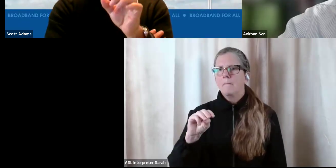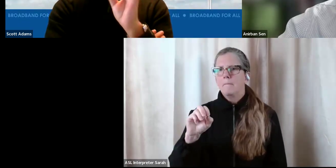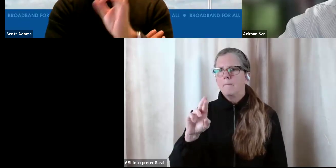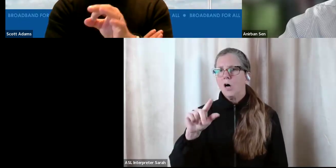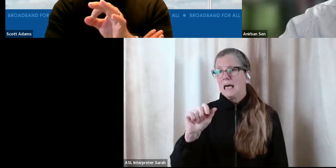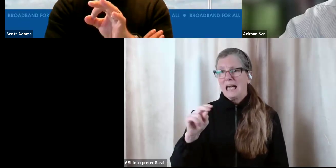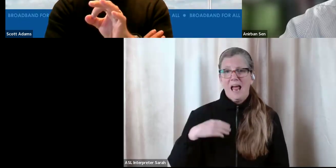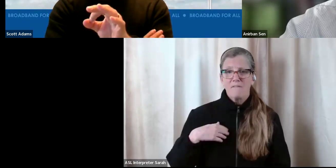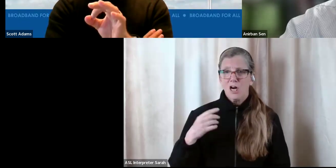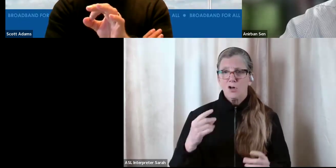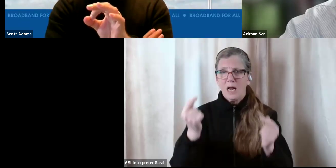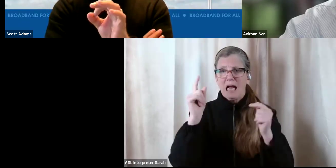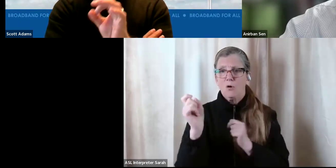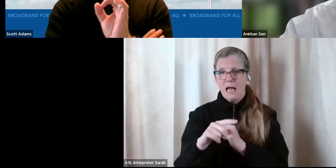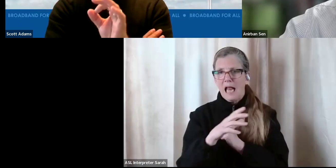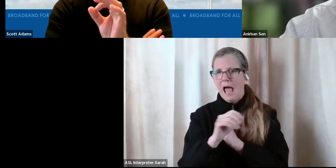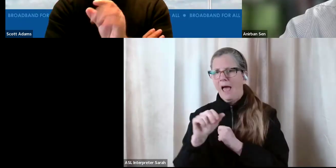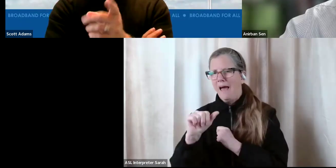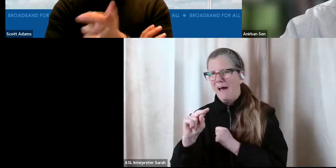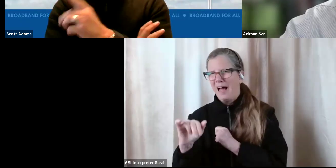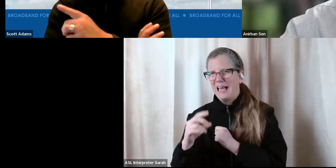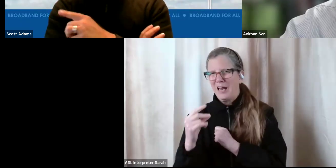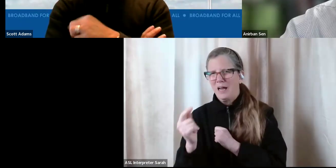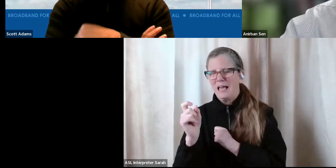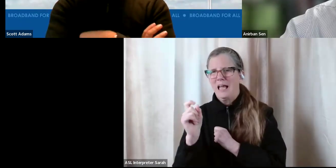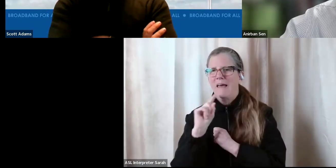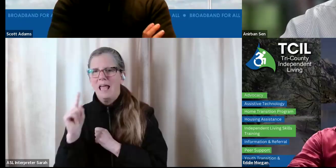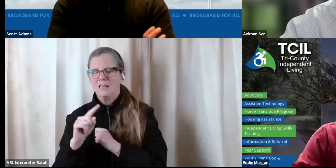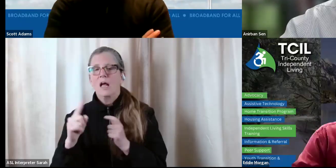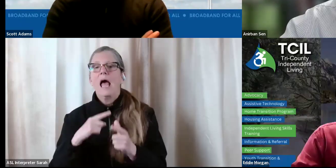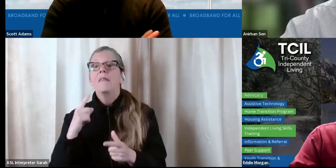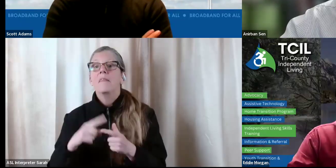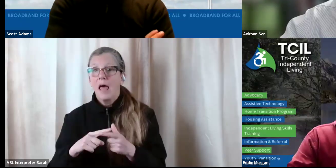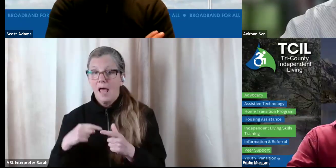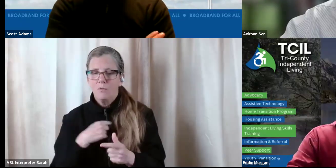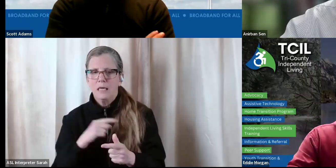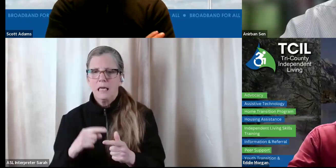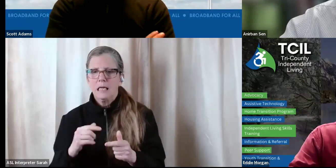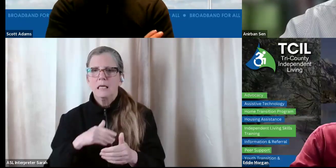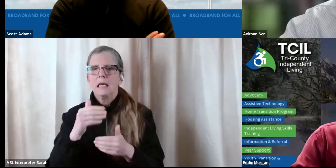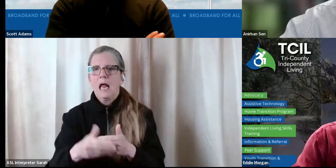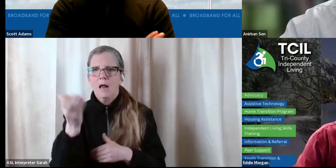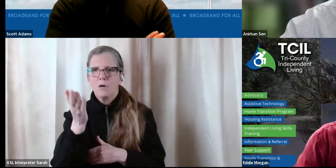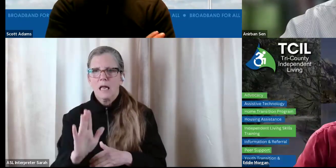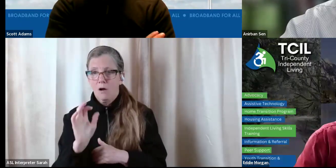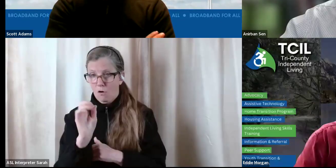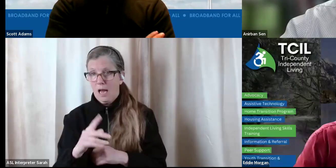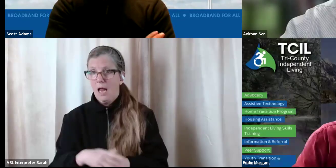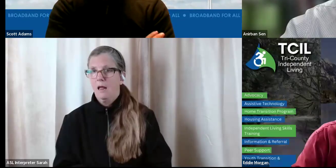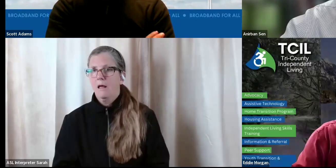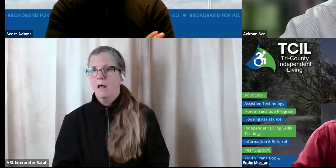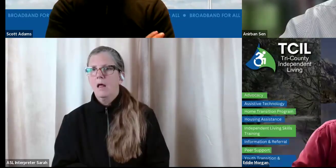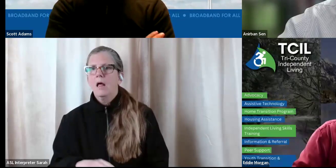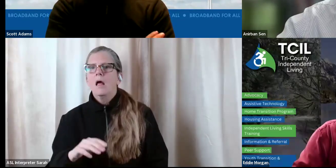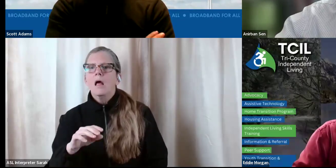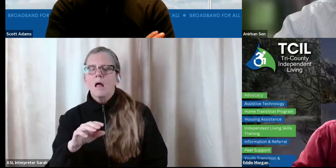quick question, and Ani, you got a quick answer, we're gonna let that, but we got to move on to our next presenter after this one. Okay. I'll be very